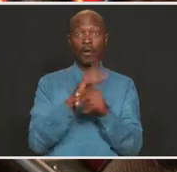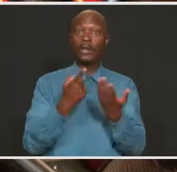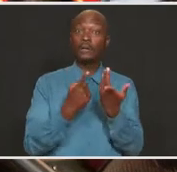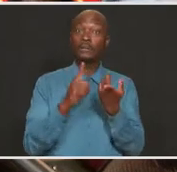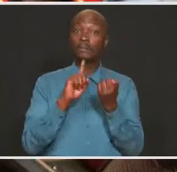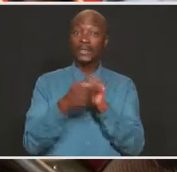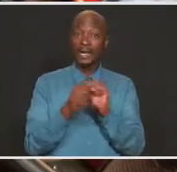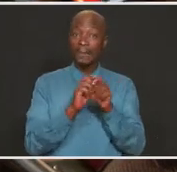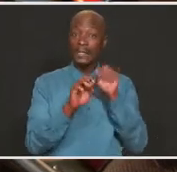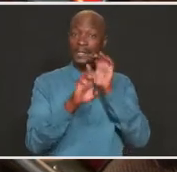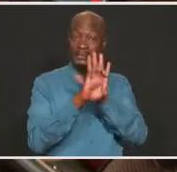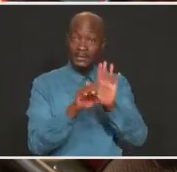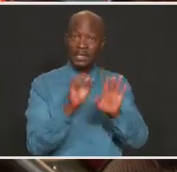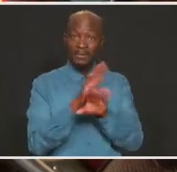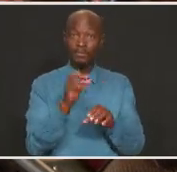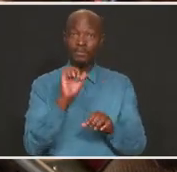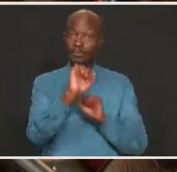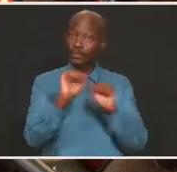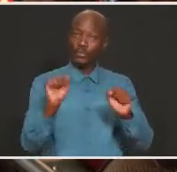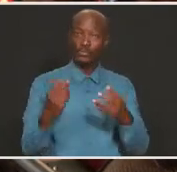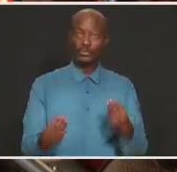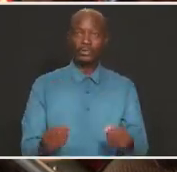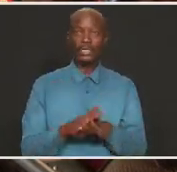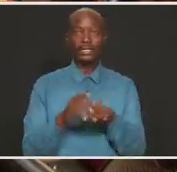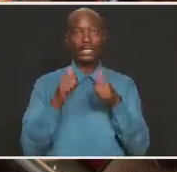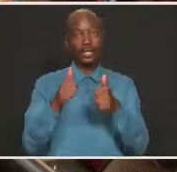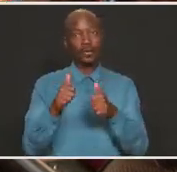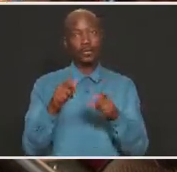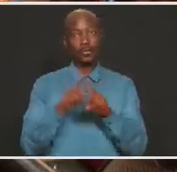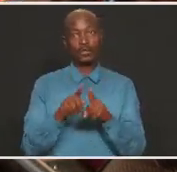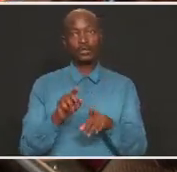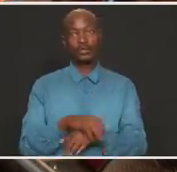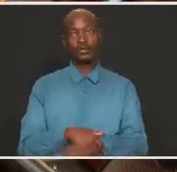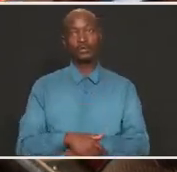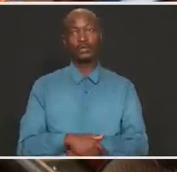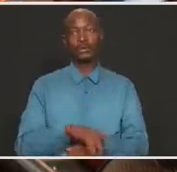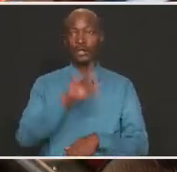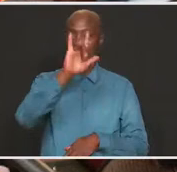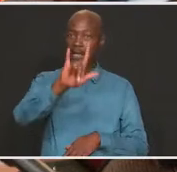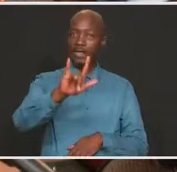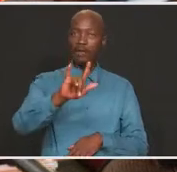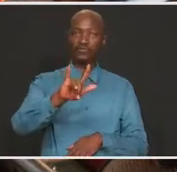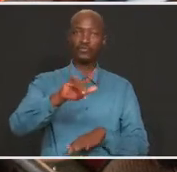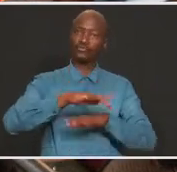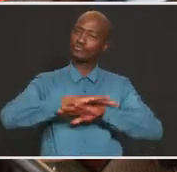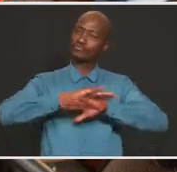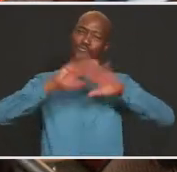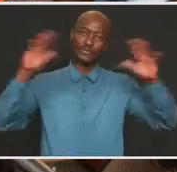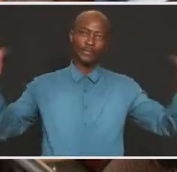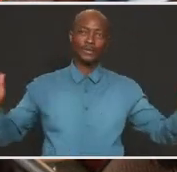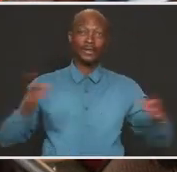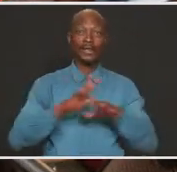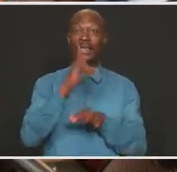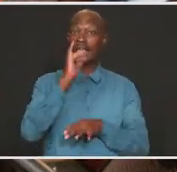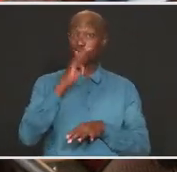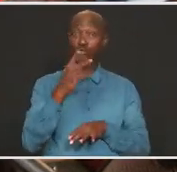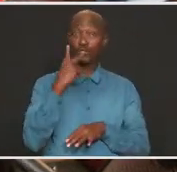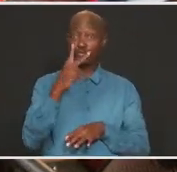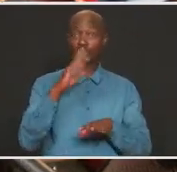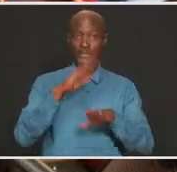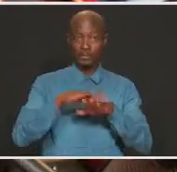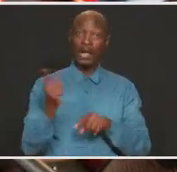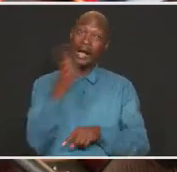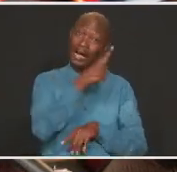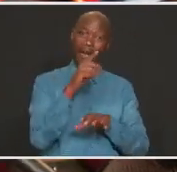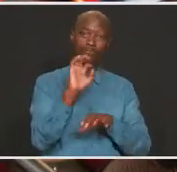I will be your child a good one also I love you all if you want to see more what's